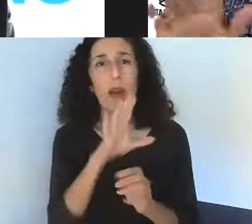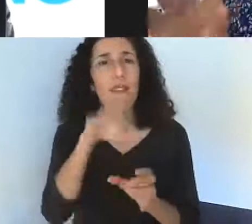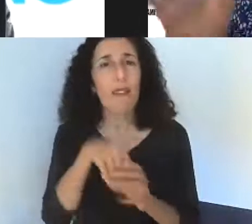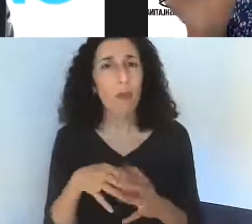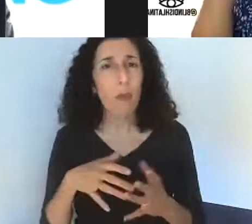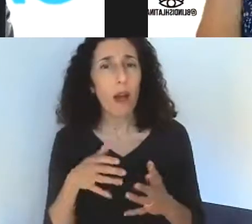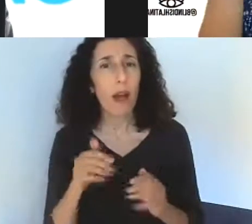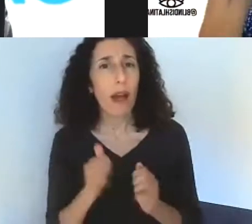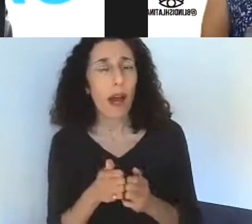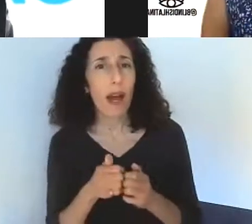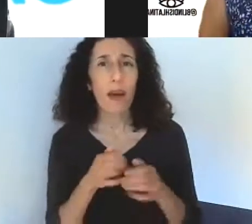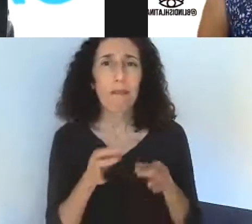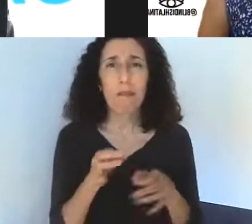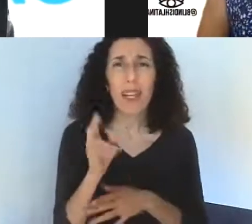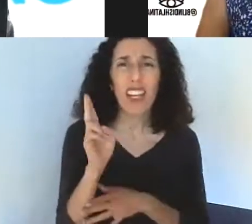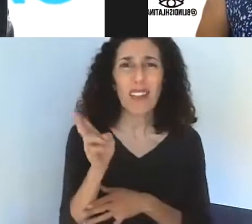want to leave a teaser.